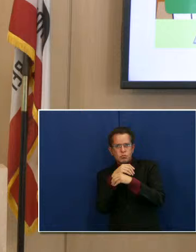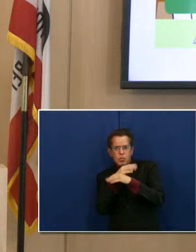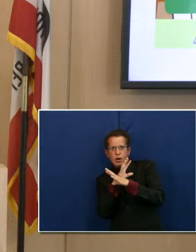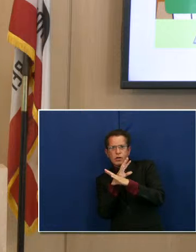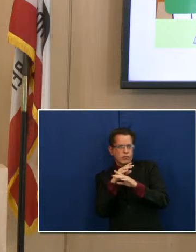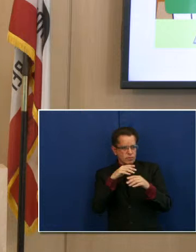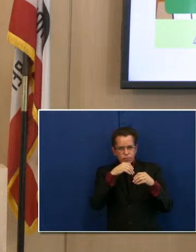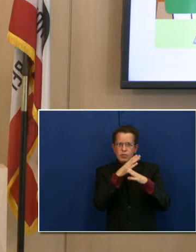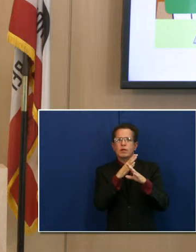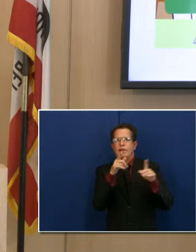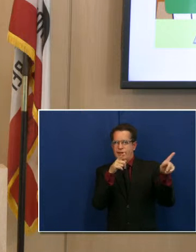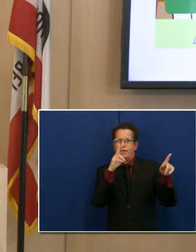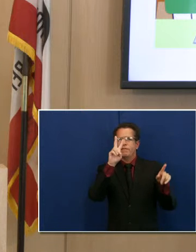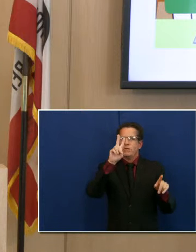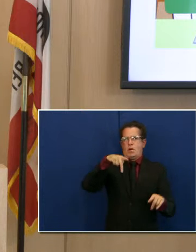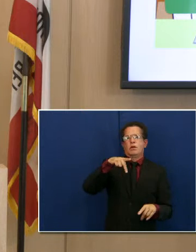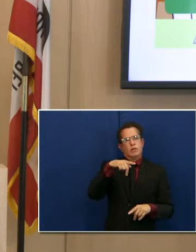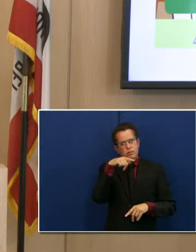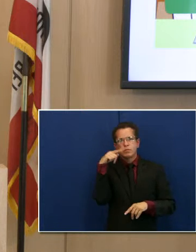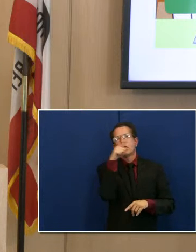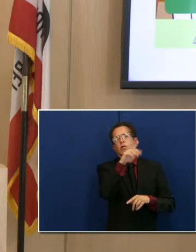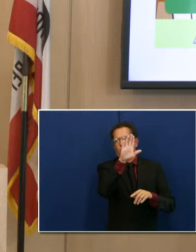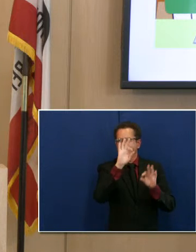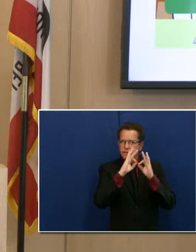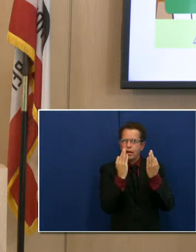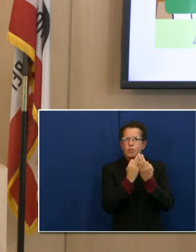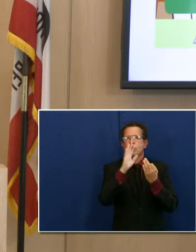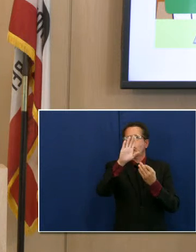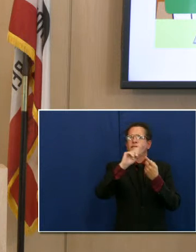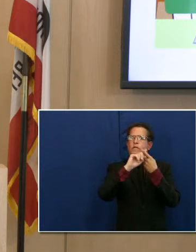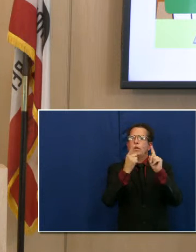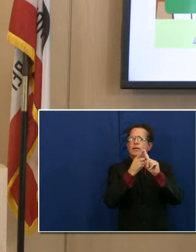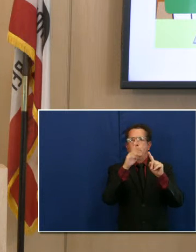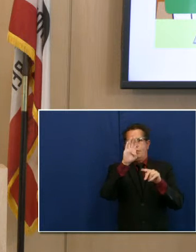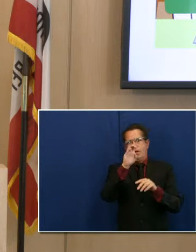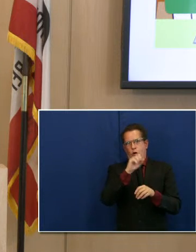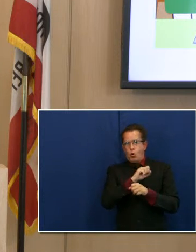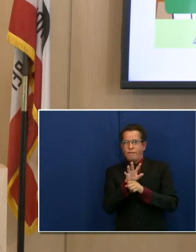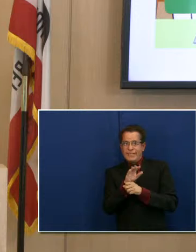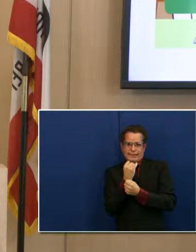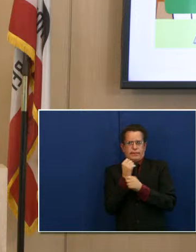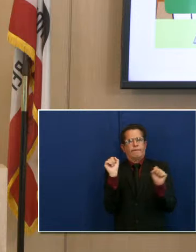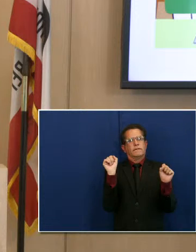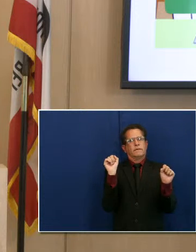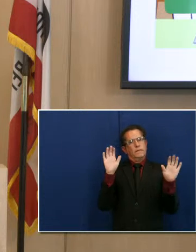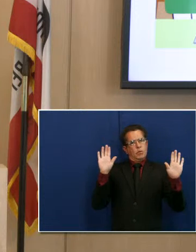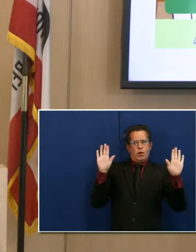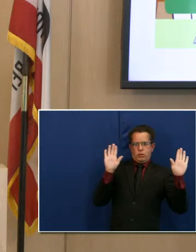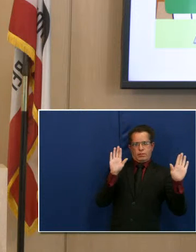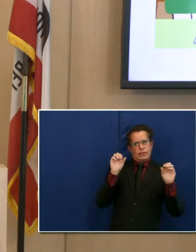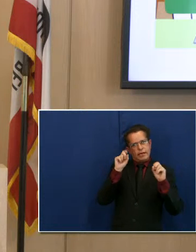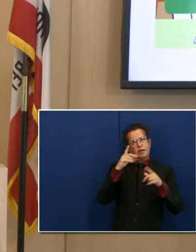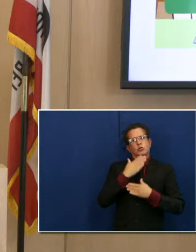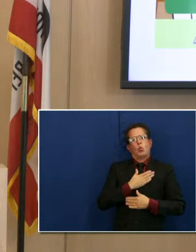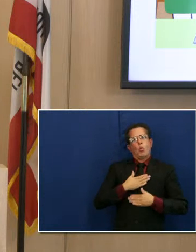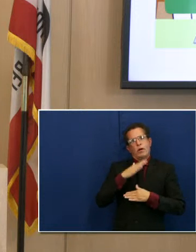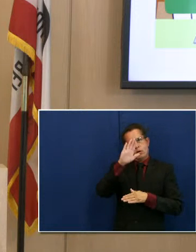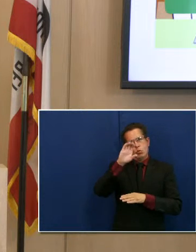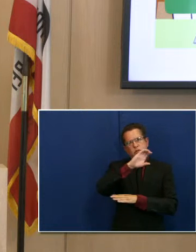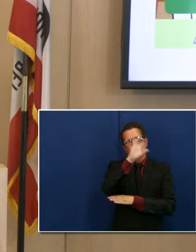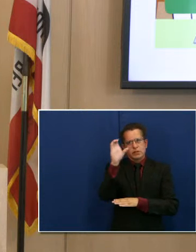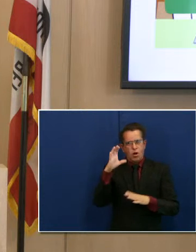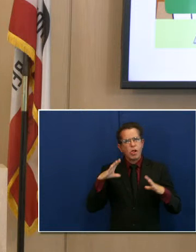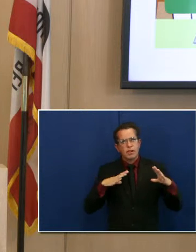your family and friends a happy holidays. Be COVID safe, San Diego, and enjoy the holidays, but it